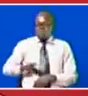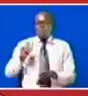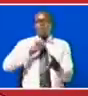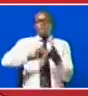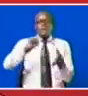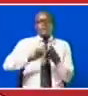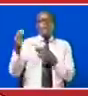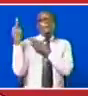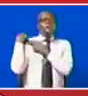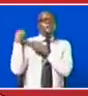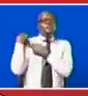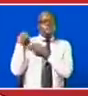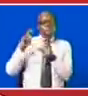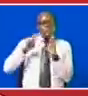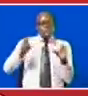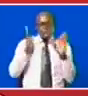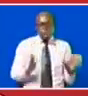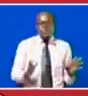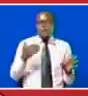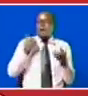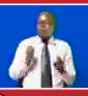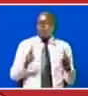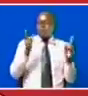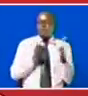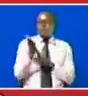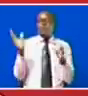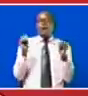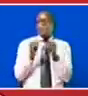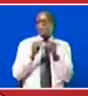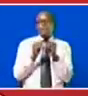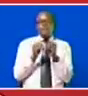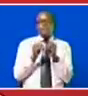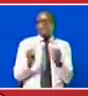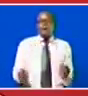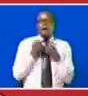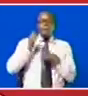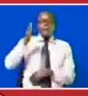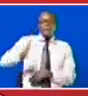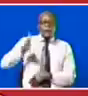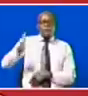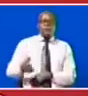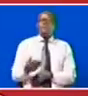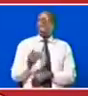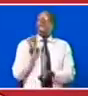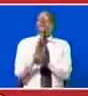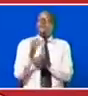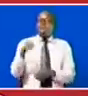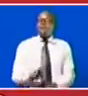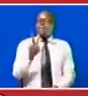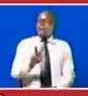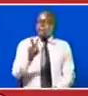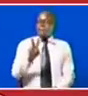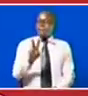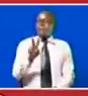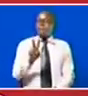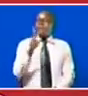to account. The resigning commissioners had a chance through a crisis meeting held in Naivasha on 13th of April